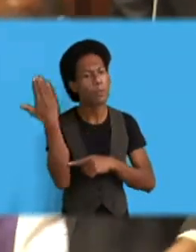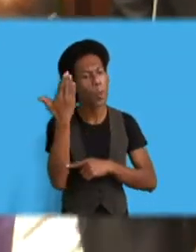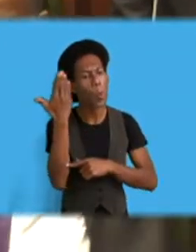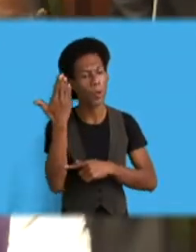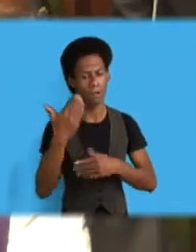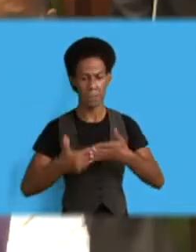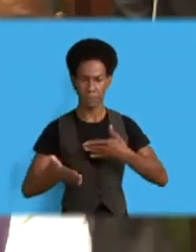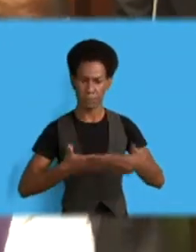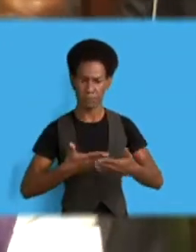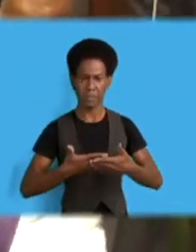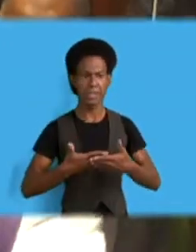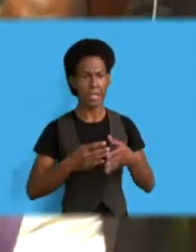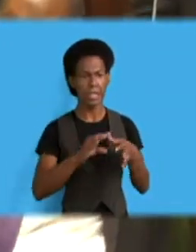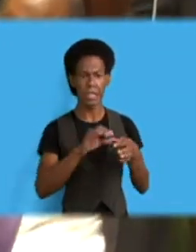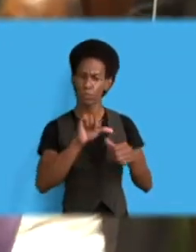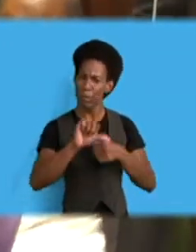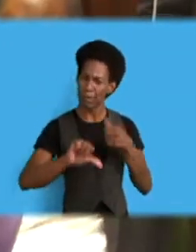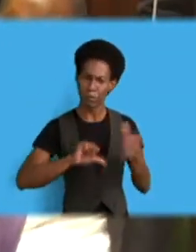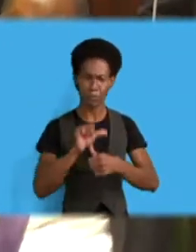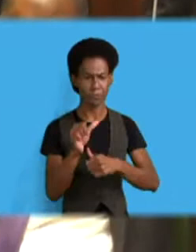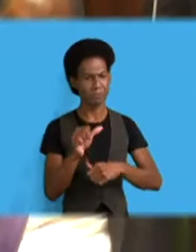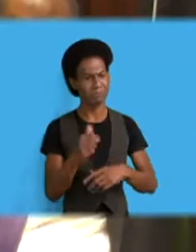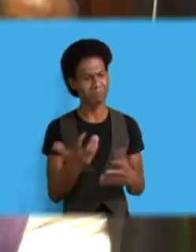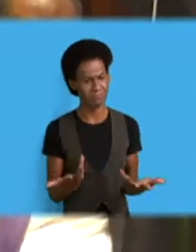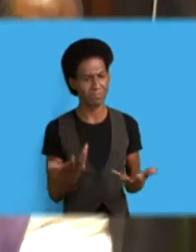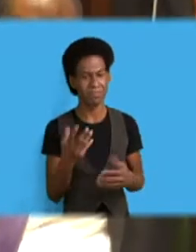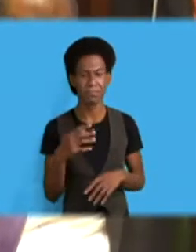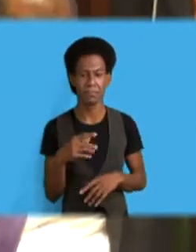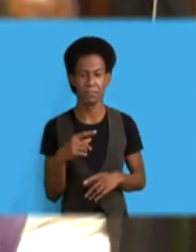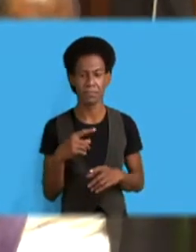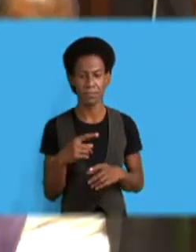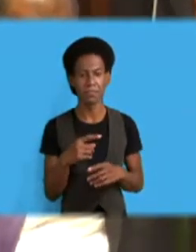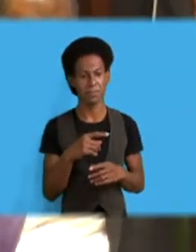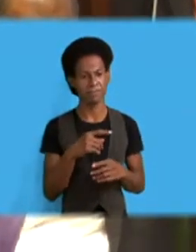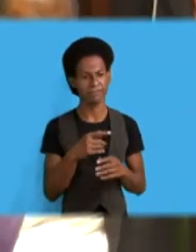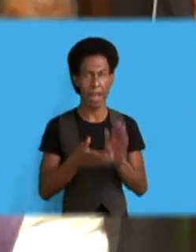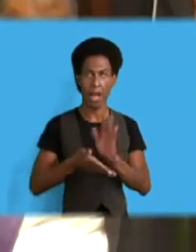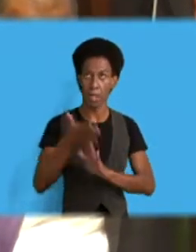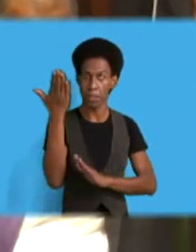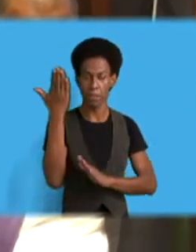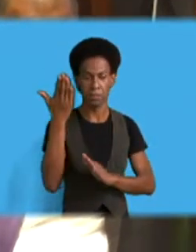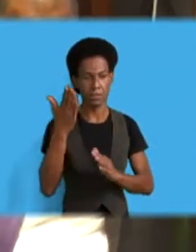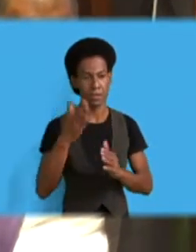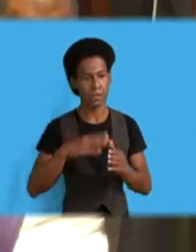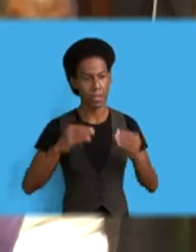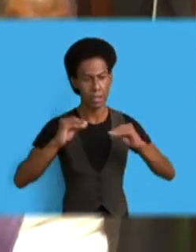and their parents, and guardians, the government, higher education bodies, and academics at all levels.